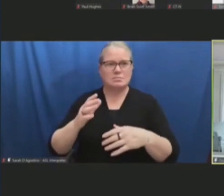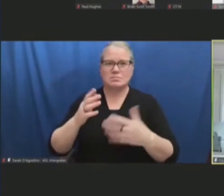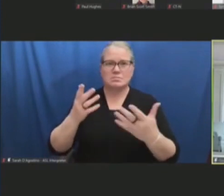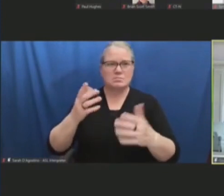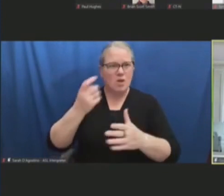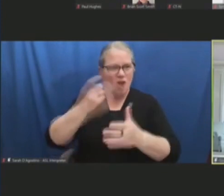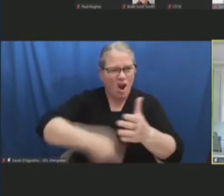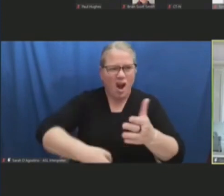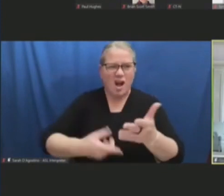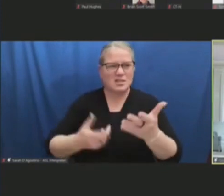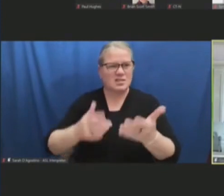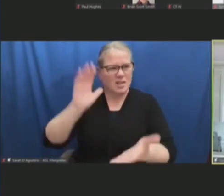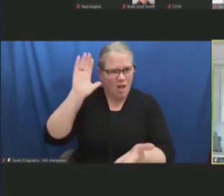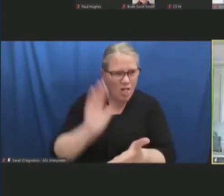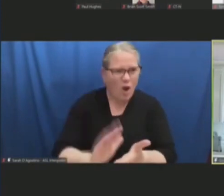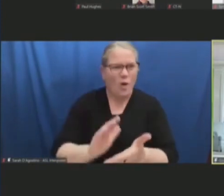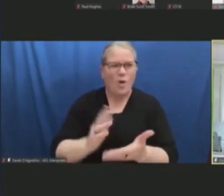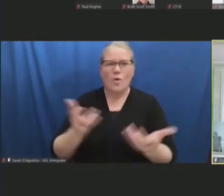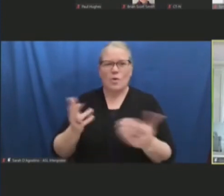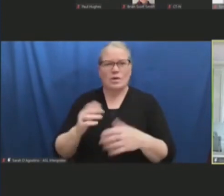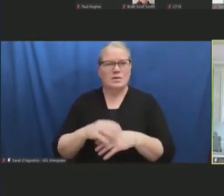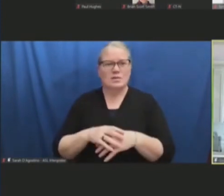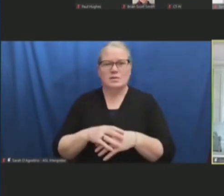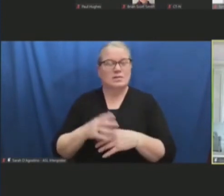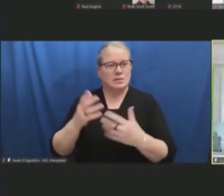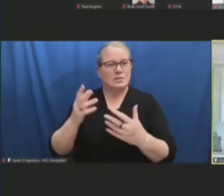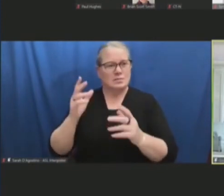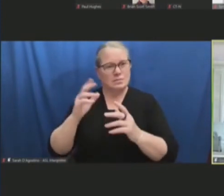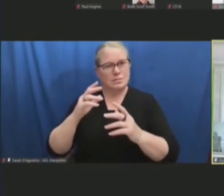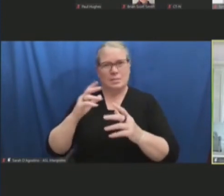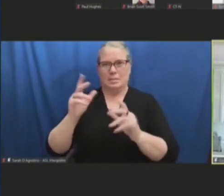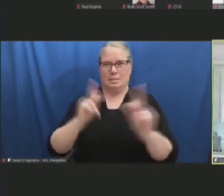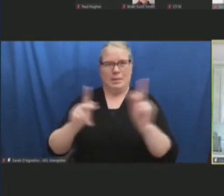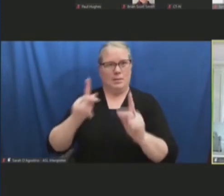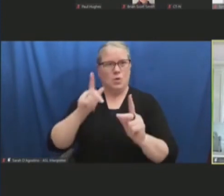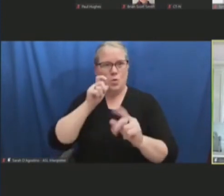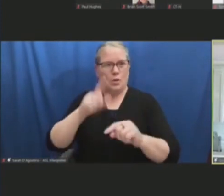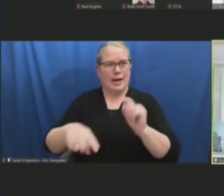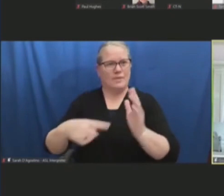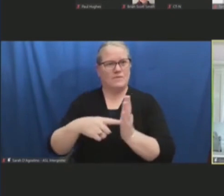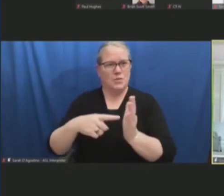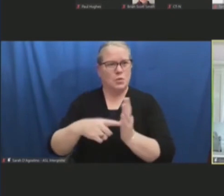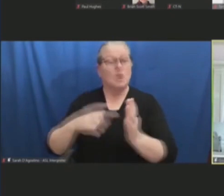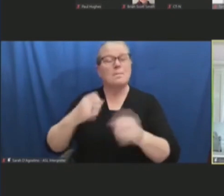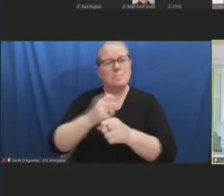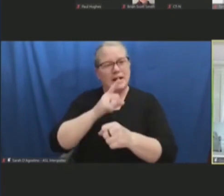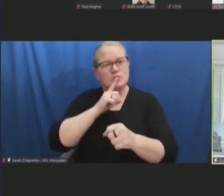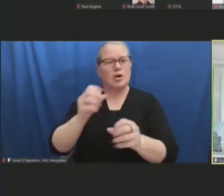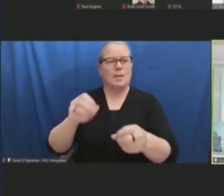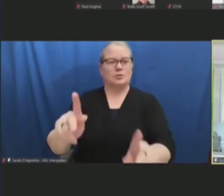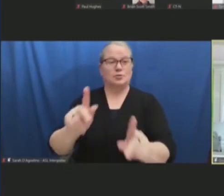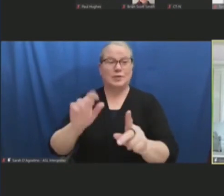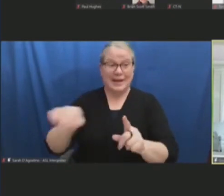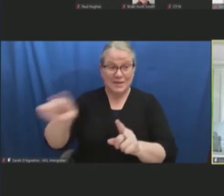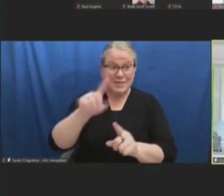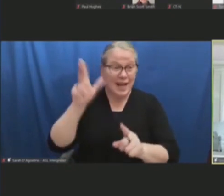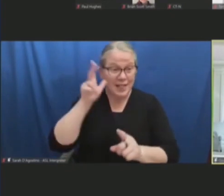wraparound for anybody that can't afford it. Let's make sure everybody has that opportunity. And if you all listen to Caesar, they will.